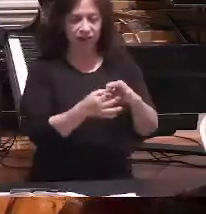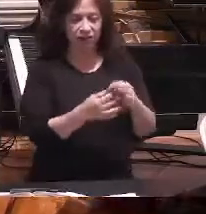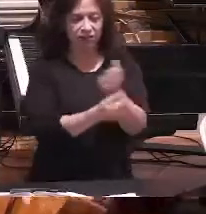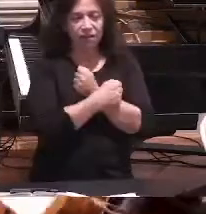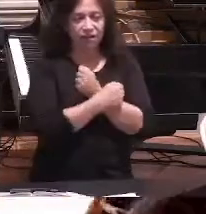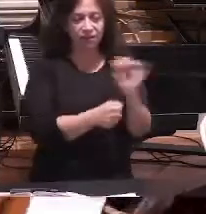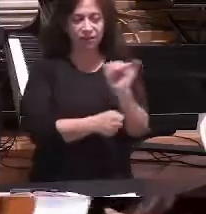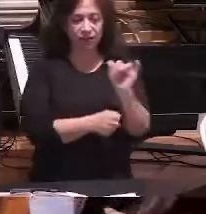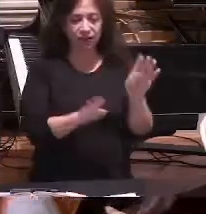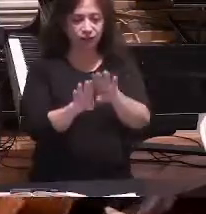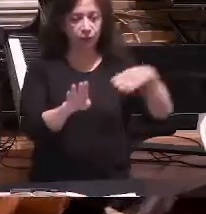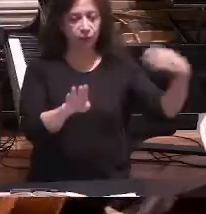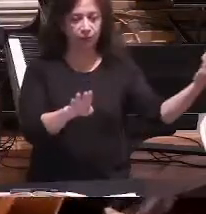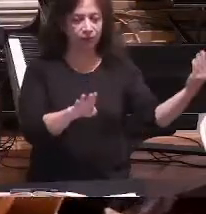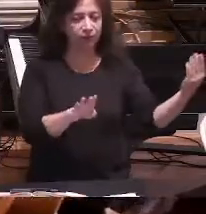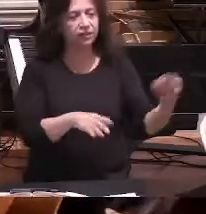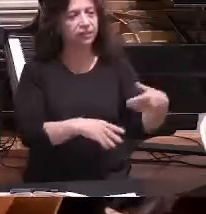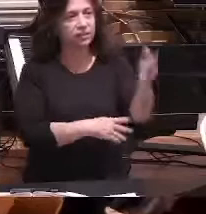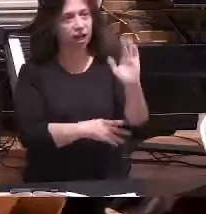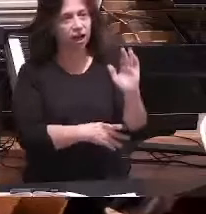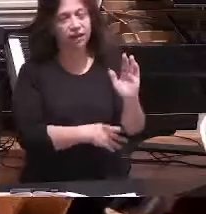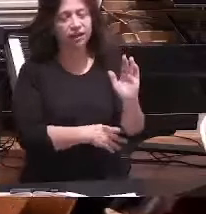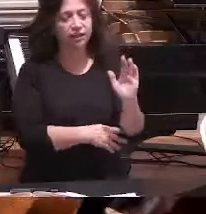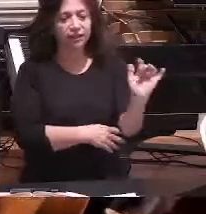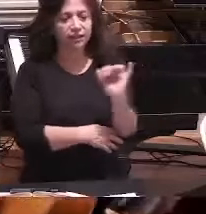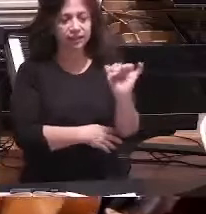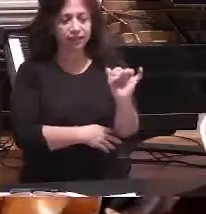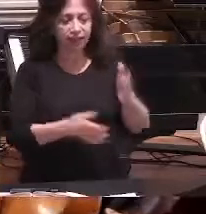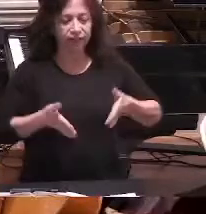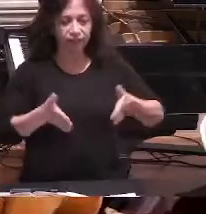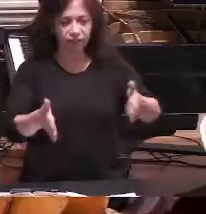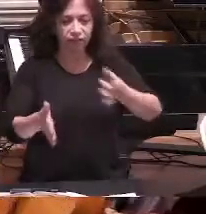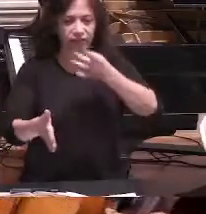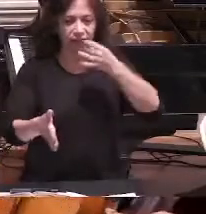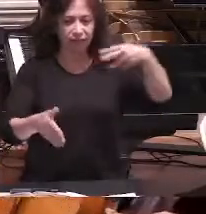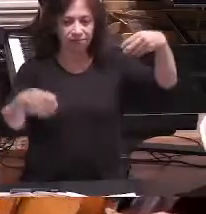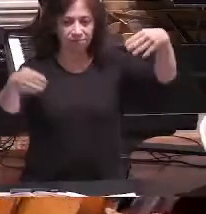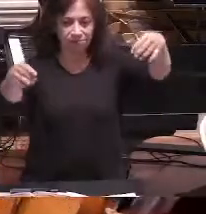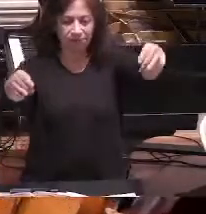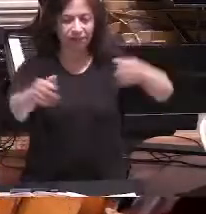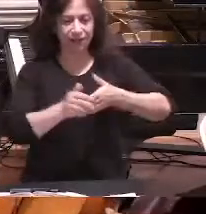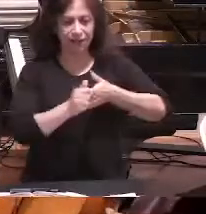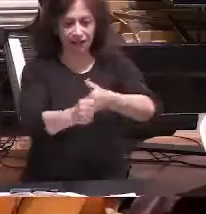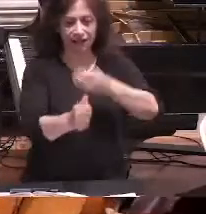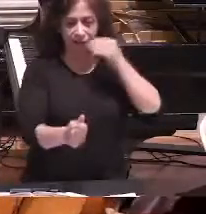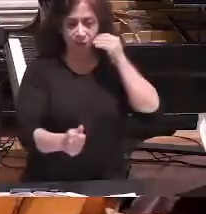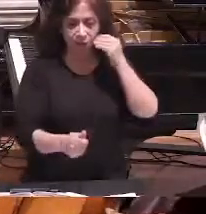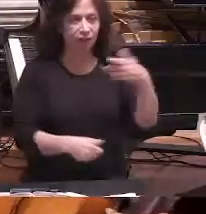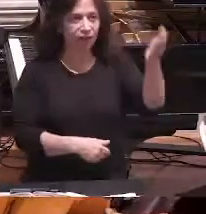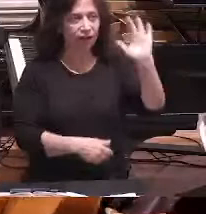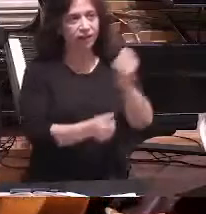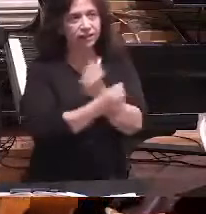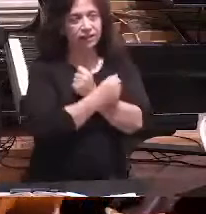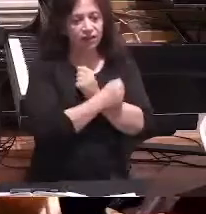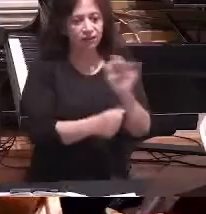door. God's love is the street light that guides us home. God's love is a